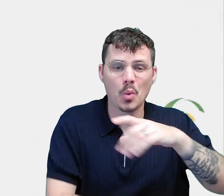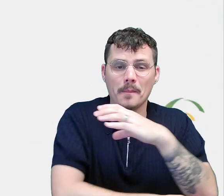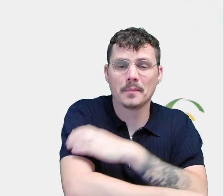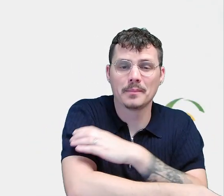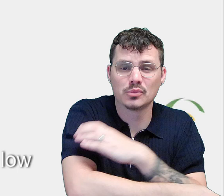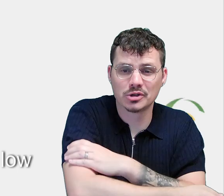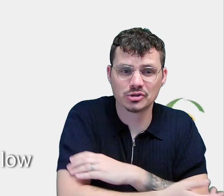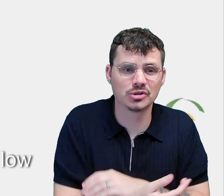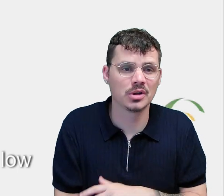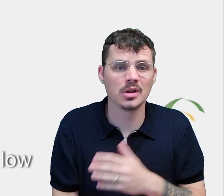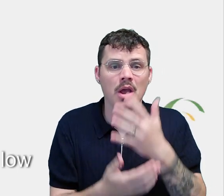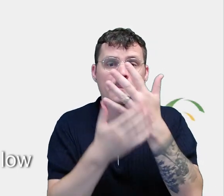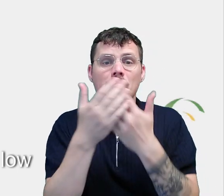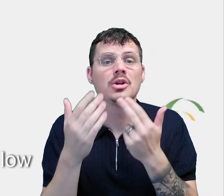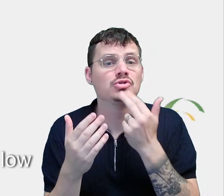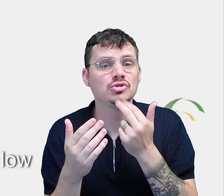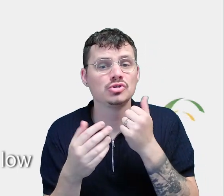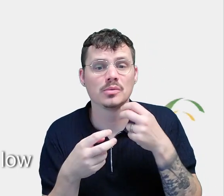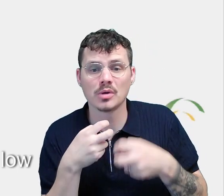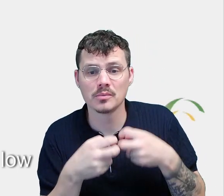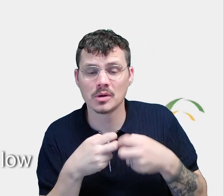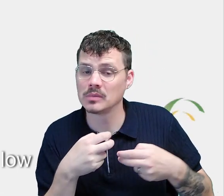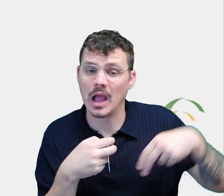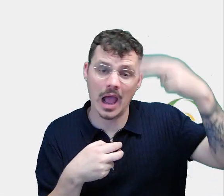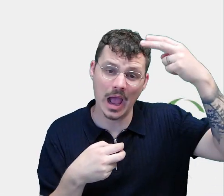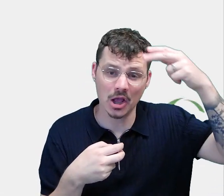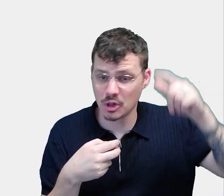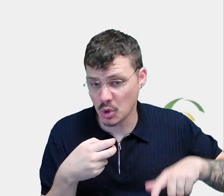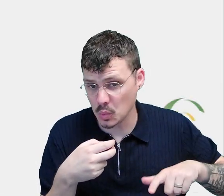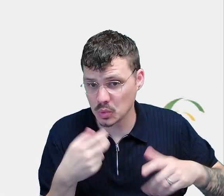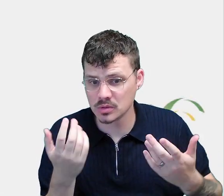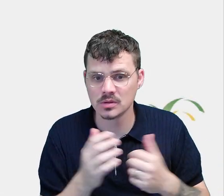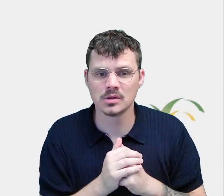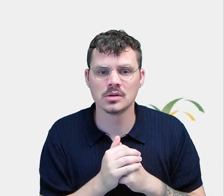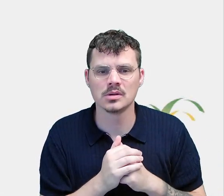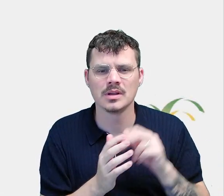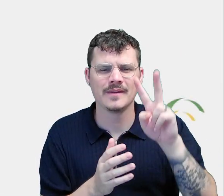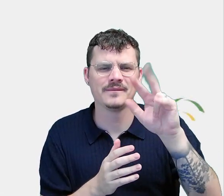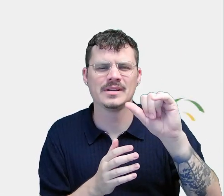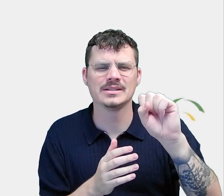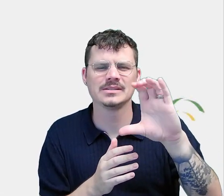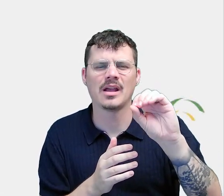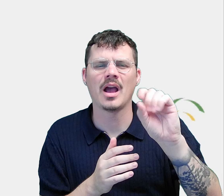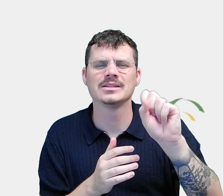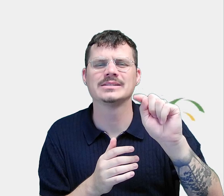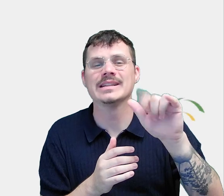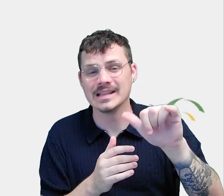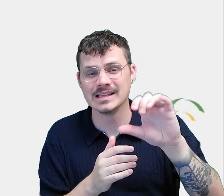pressure, blood sugar problems, either high or low, viscosity syndromes,